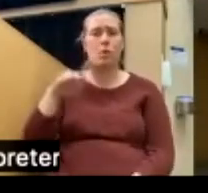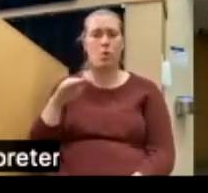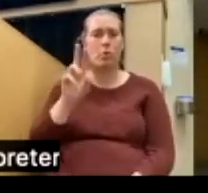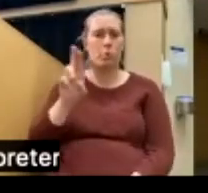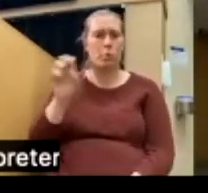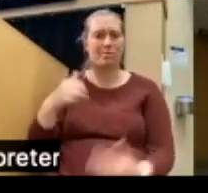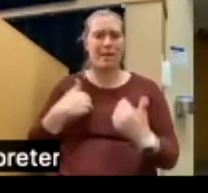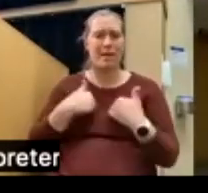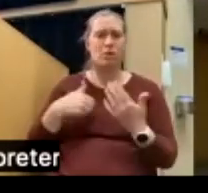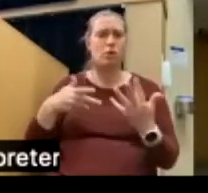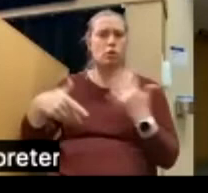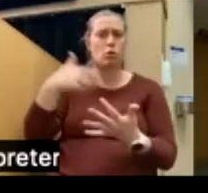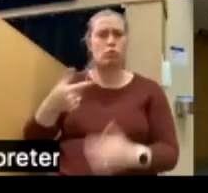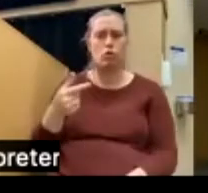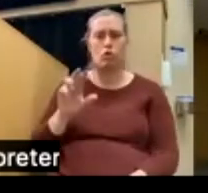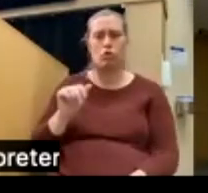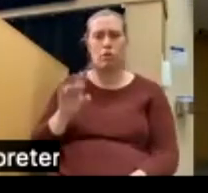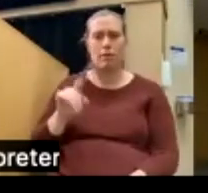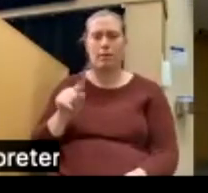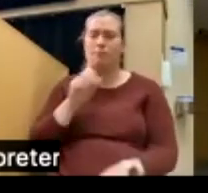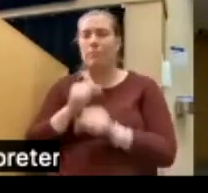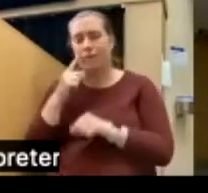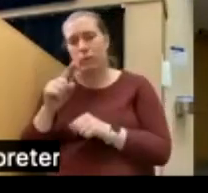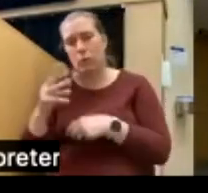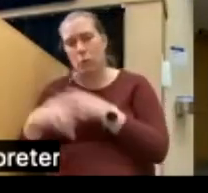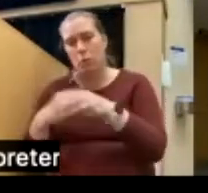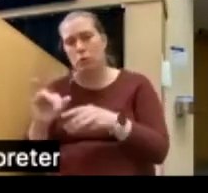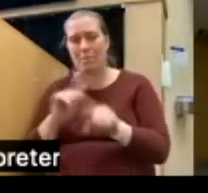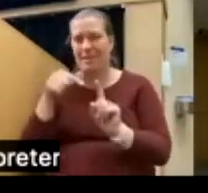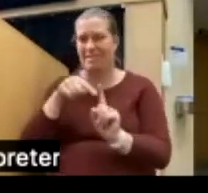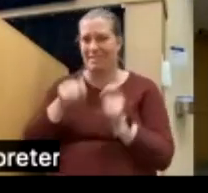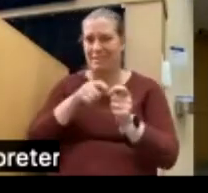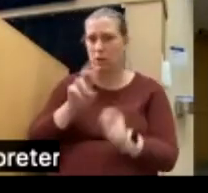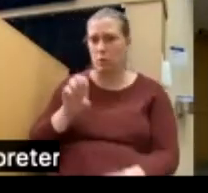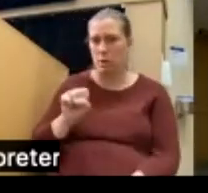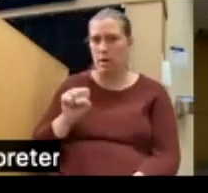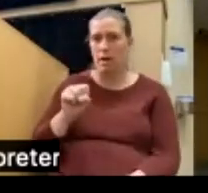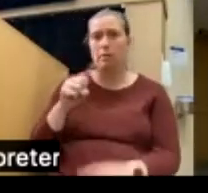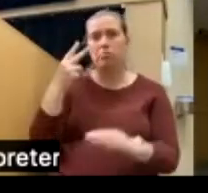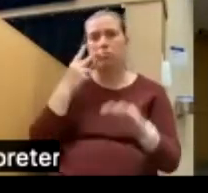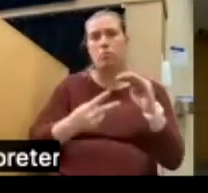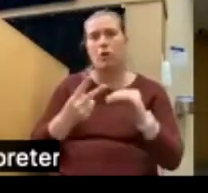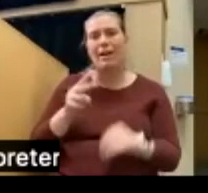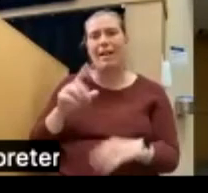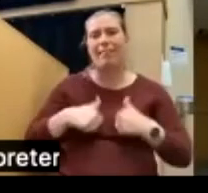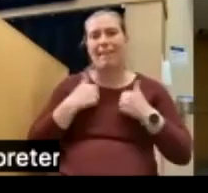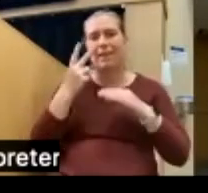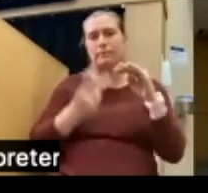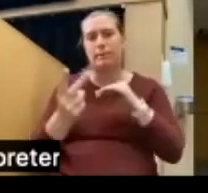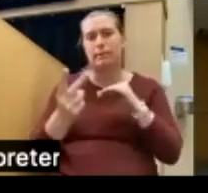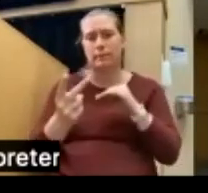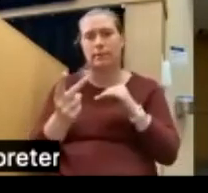and this is actually true if you look across the world as well, but in the US in particular, looking at life expectancy at birth. So, you